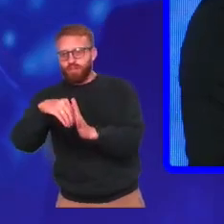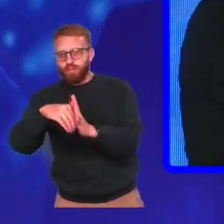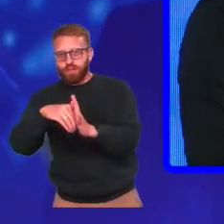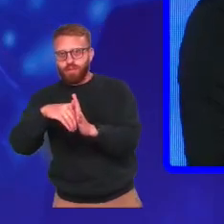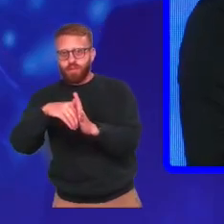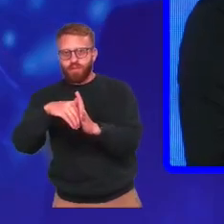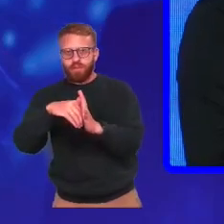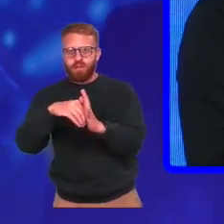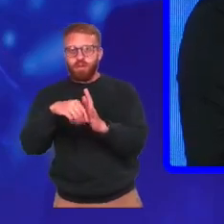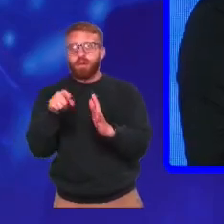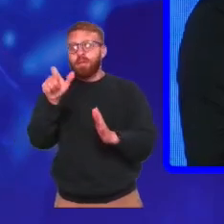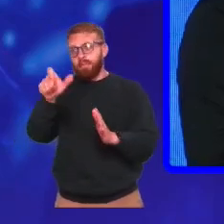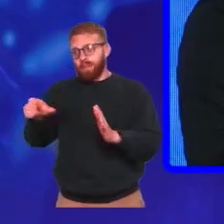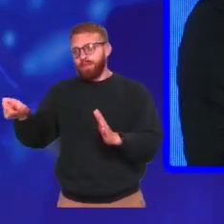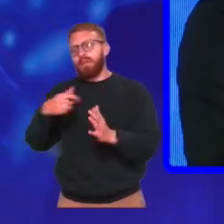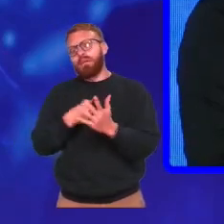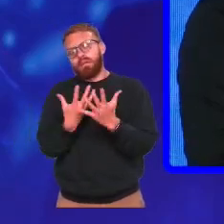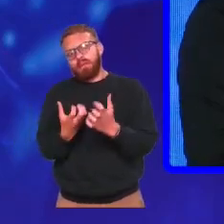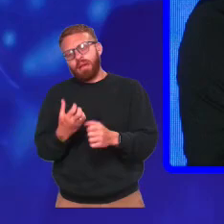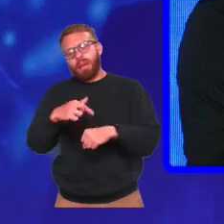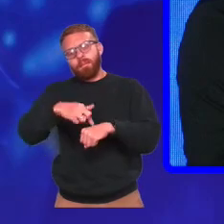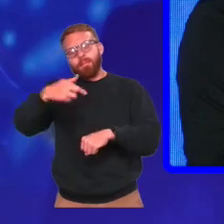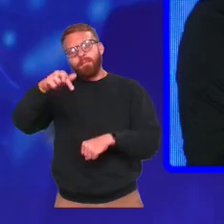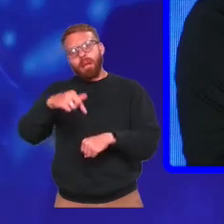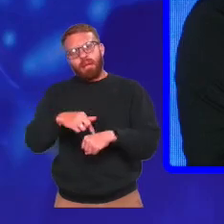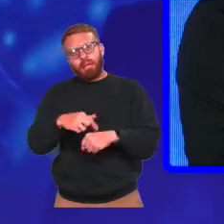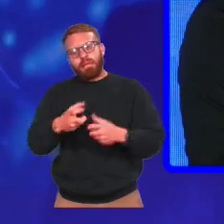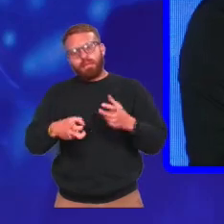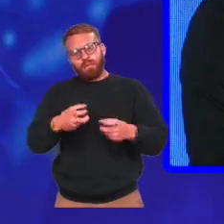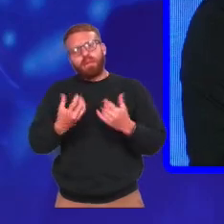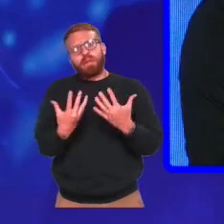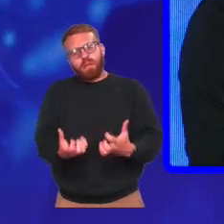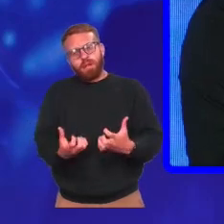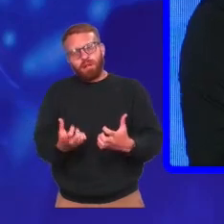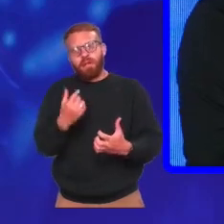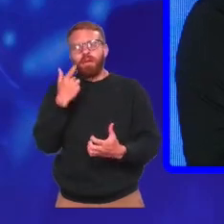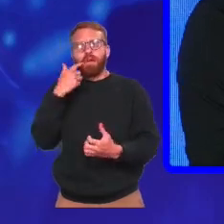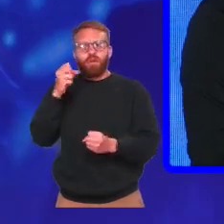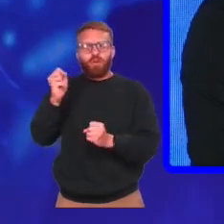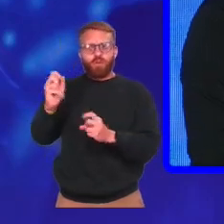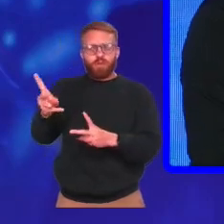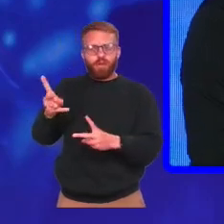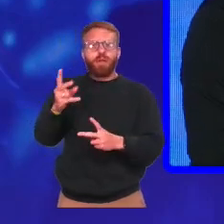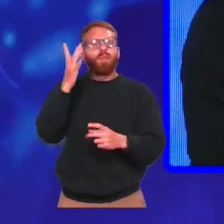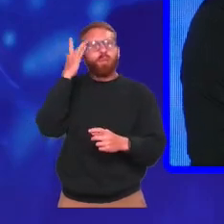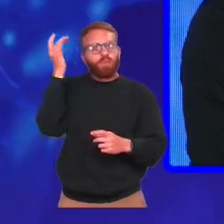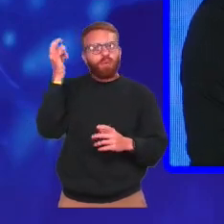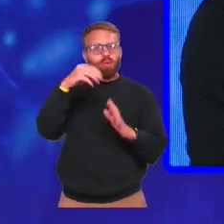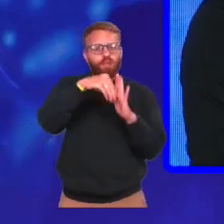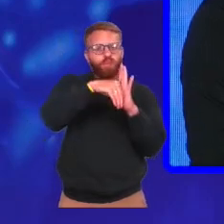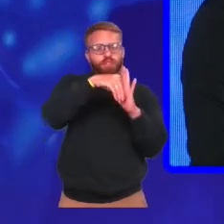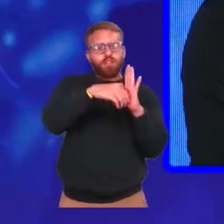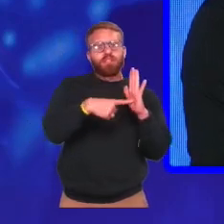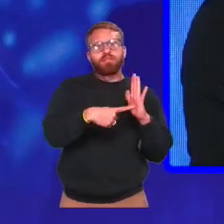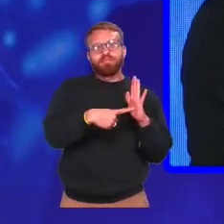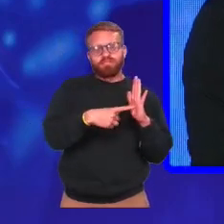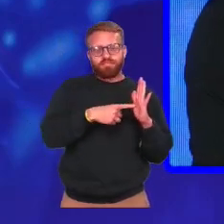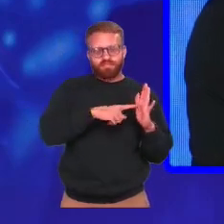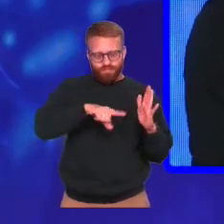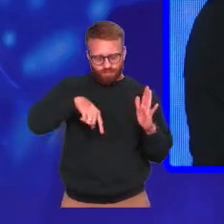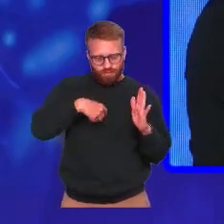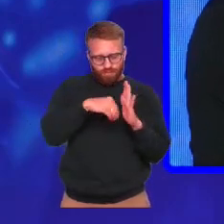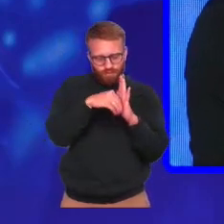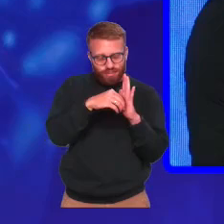platform for the type of content we provide. And the content becomes a gateway to the platform as well. So